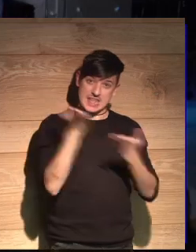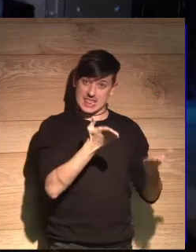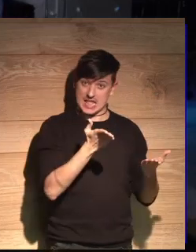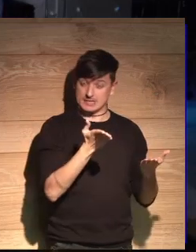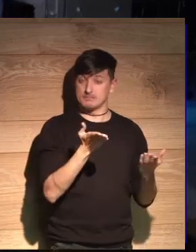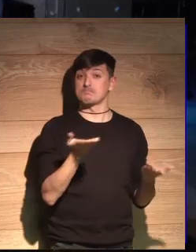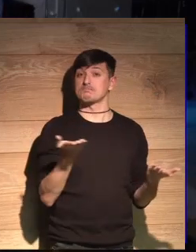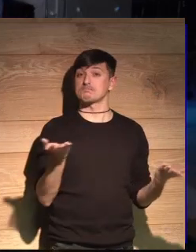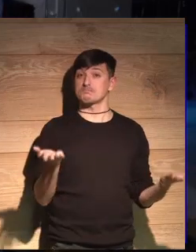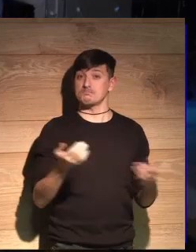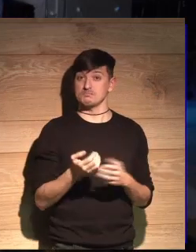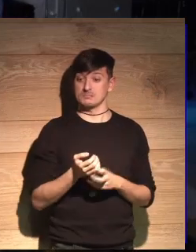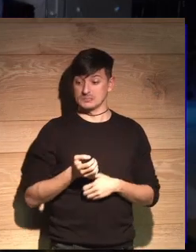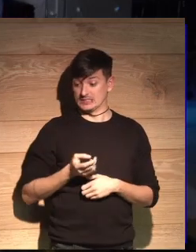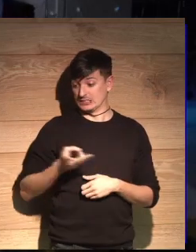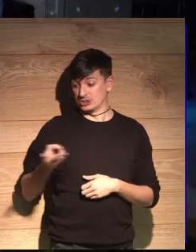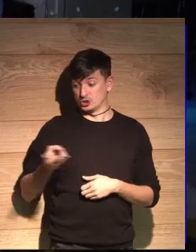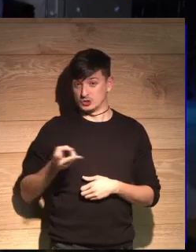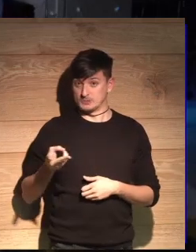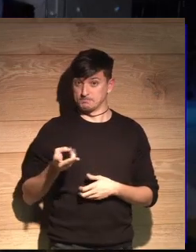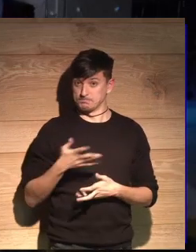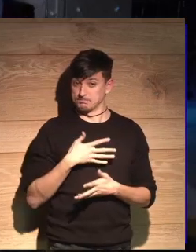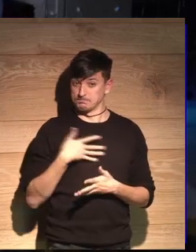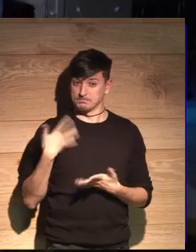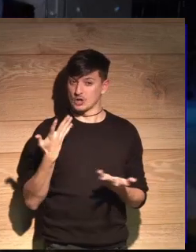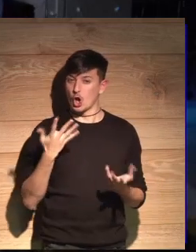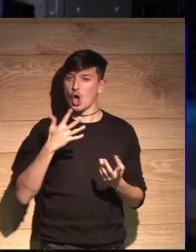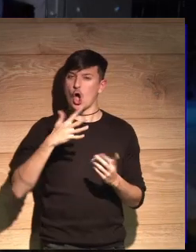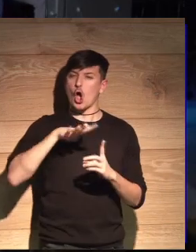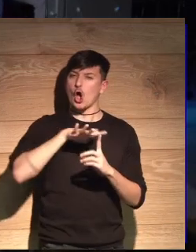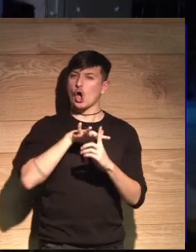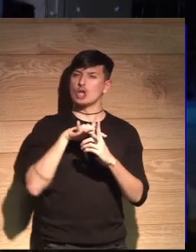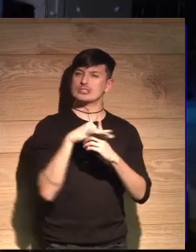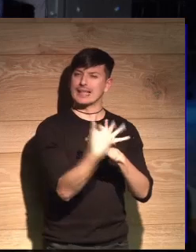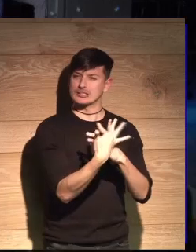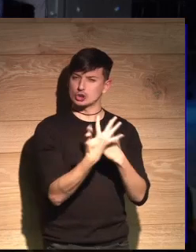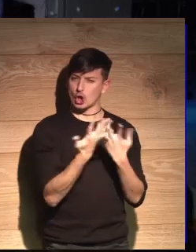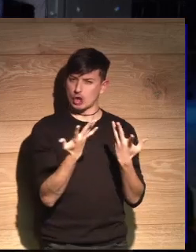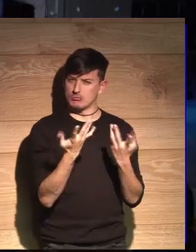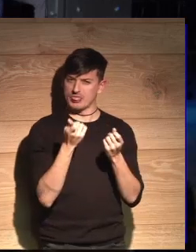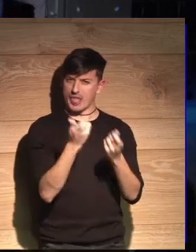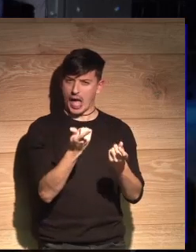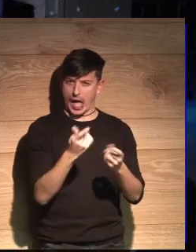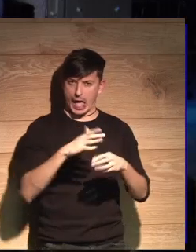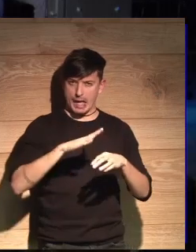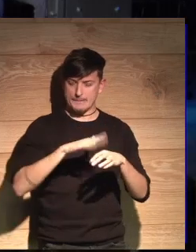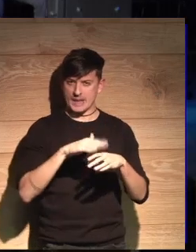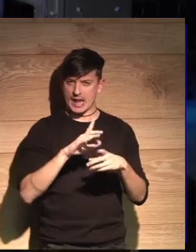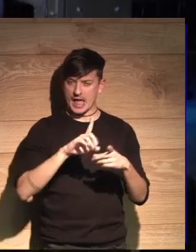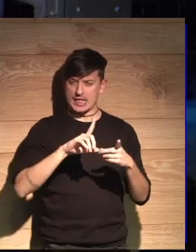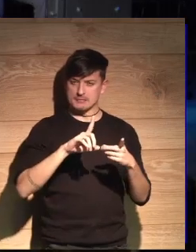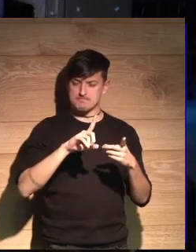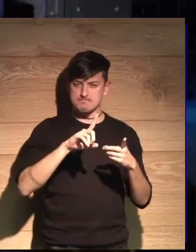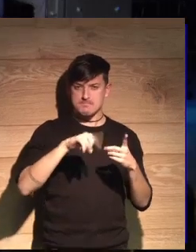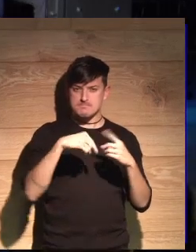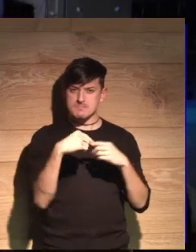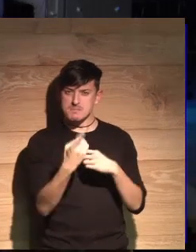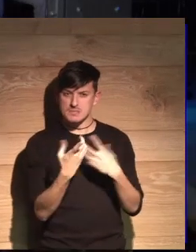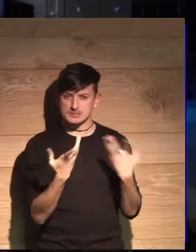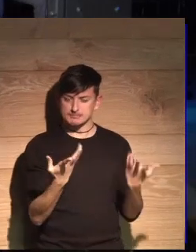and just tell you, between Juan and myself, we're going to give you a bit of a context of what you're going to see today, so there's enough